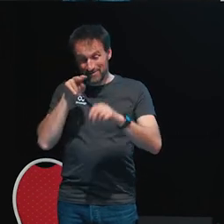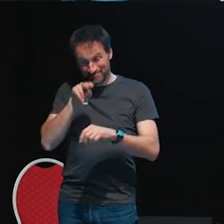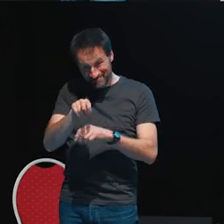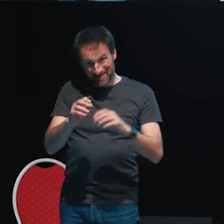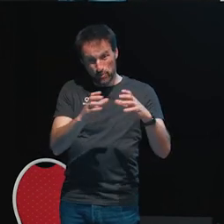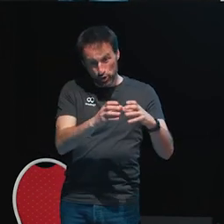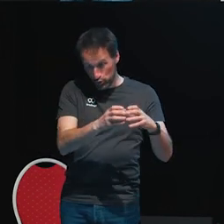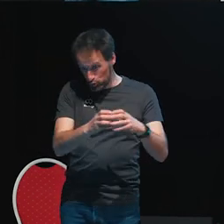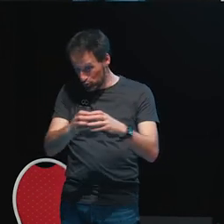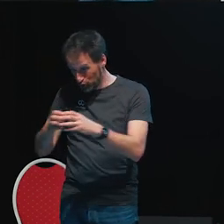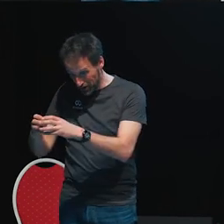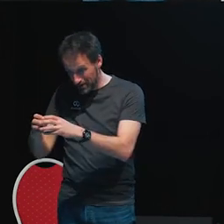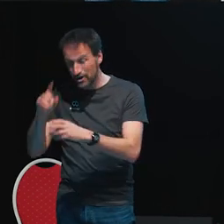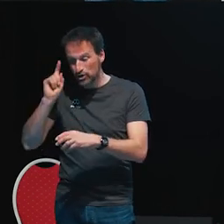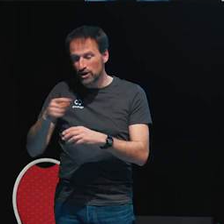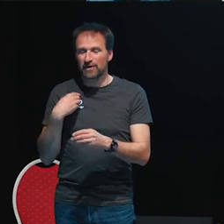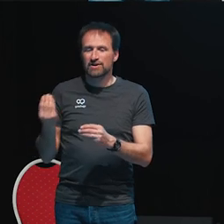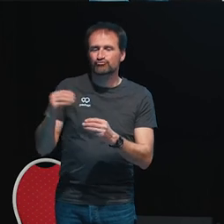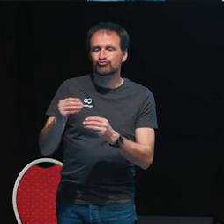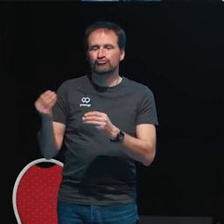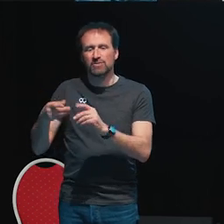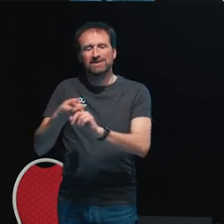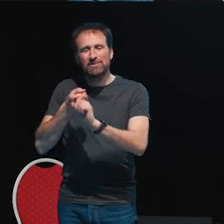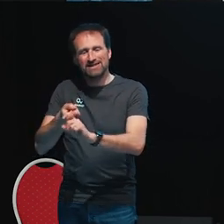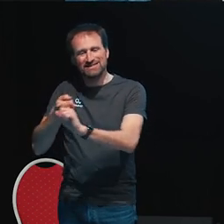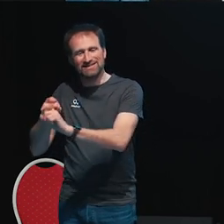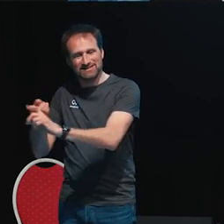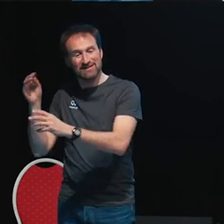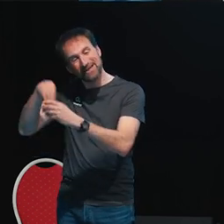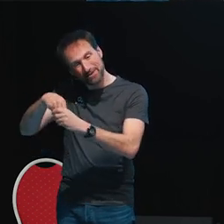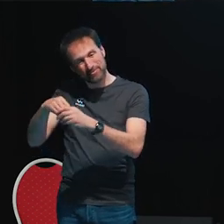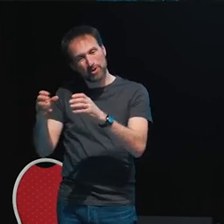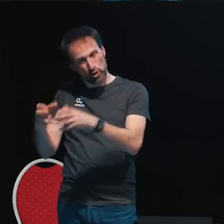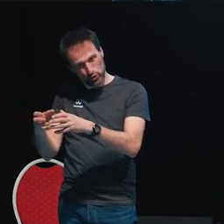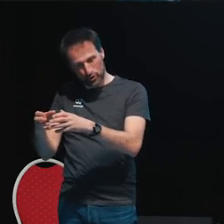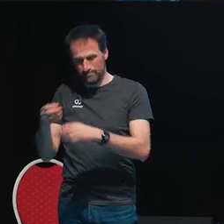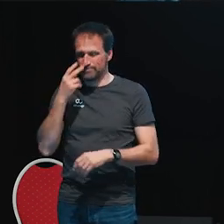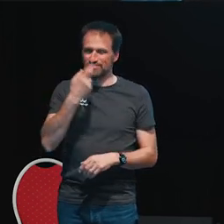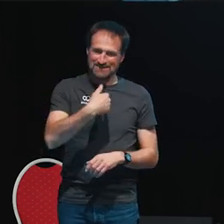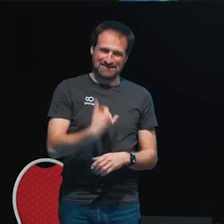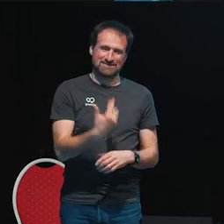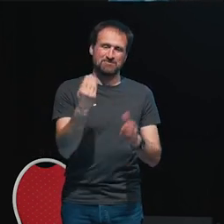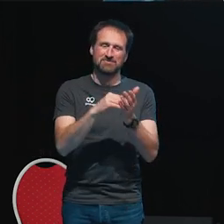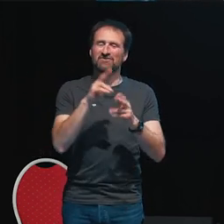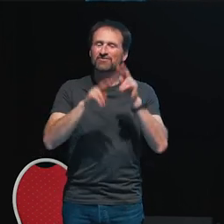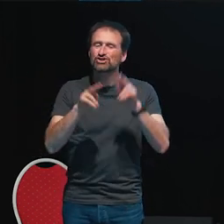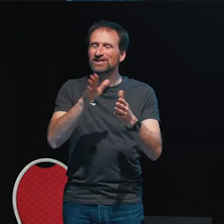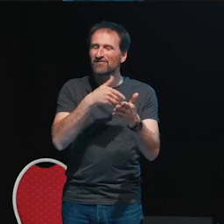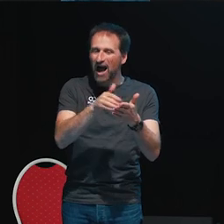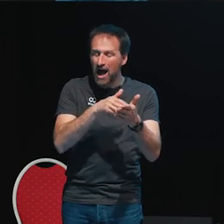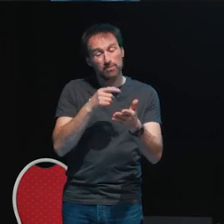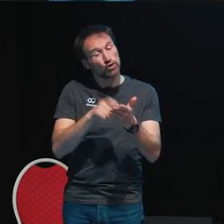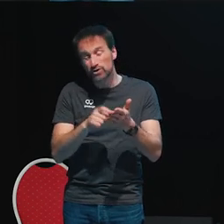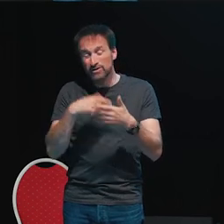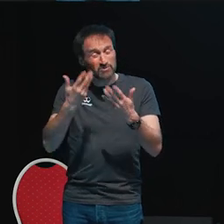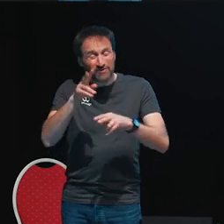these dependency instances to the module itself. Now you can see I've shaded these with individual colors because there are many different types,